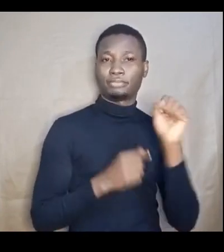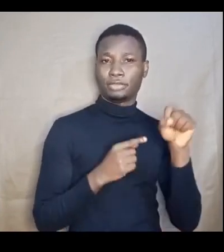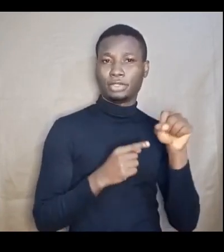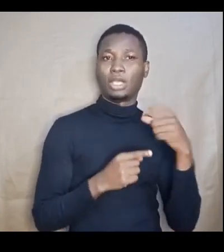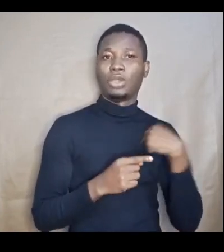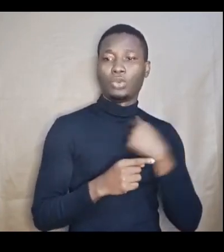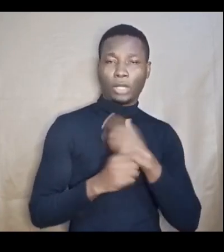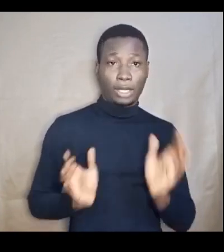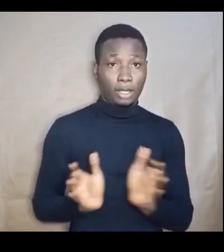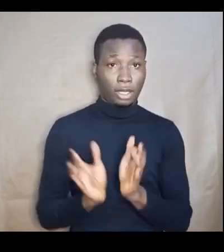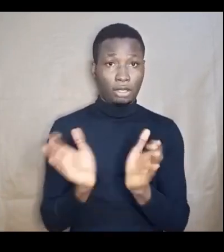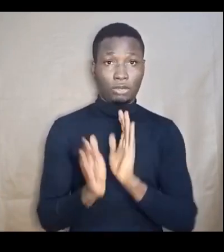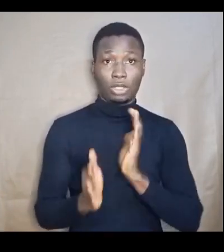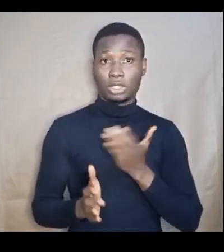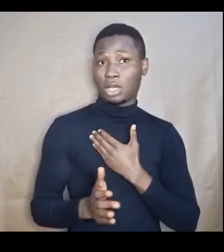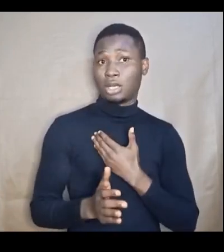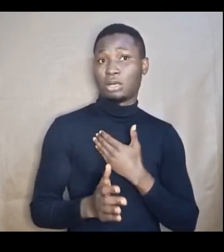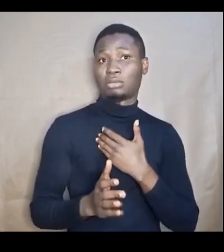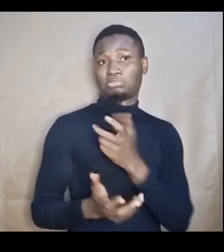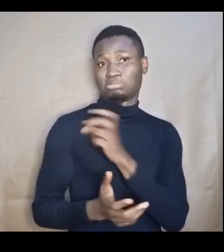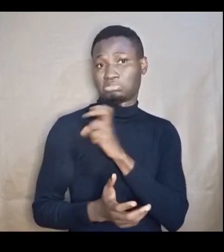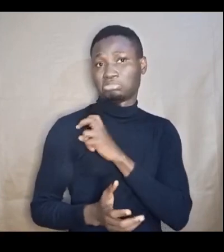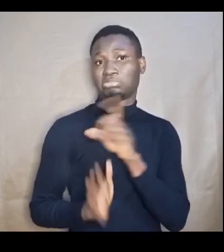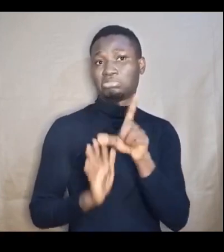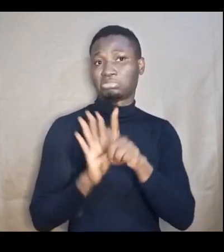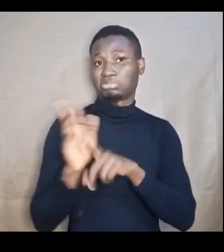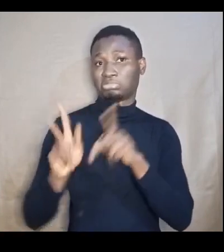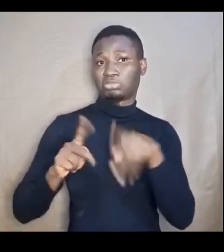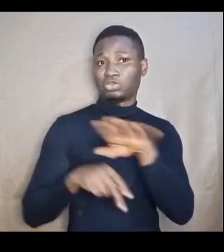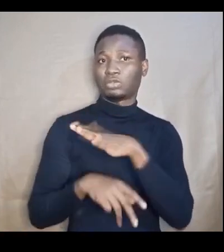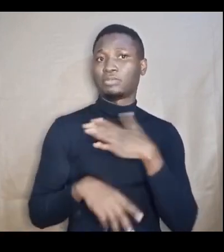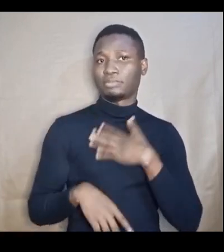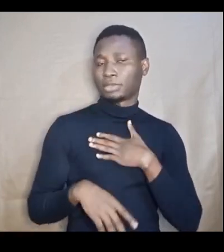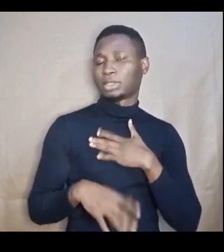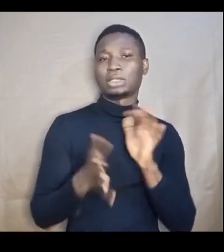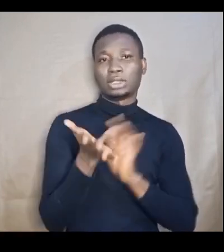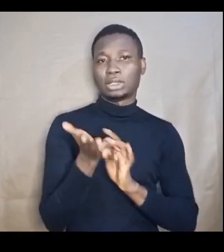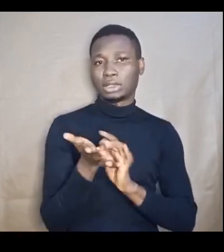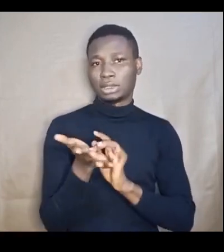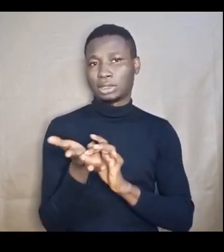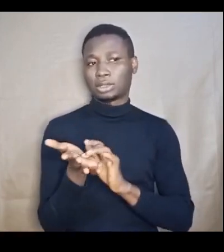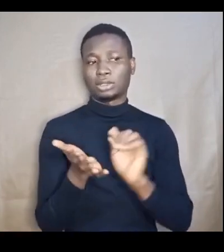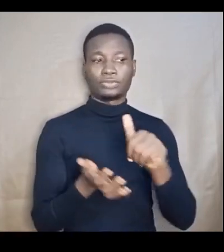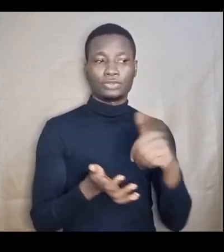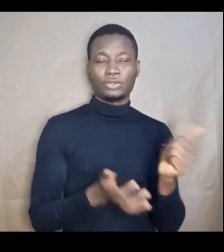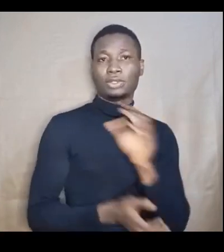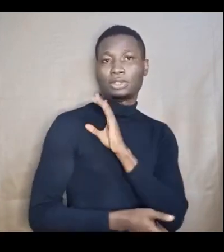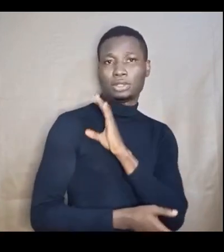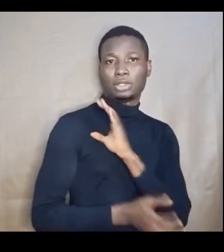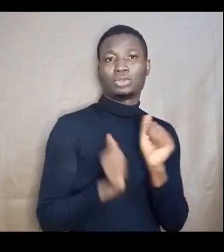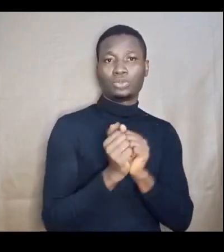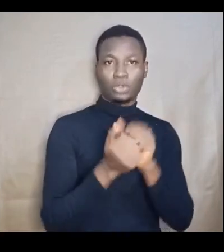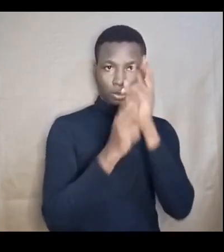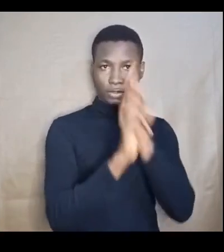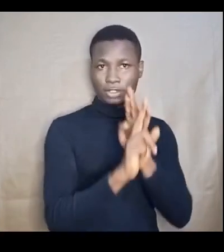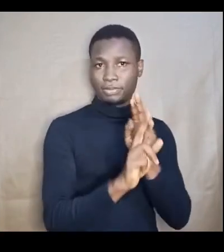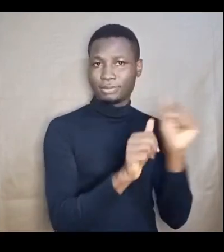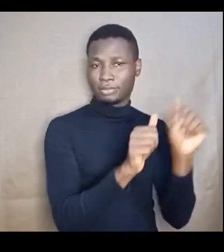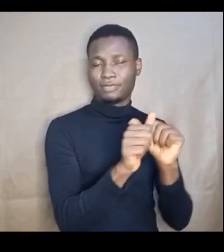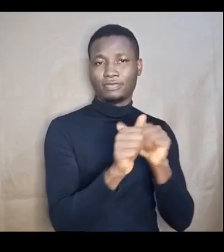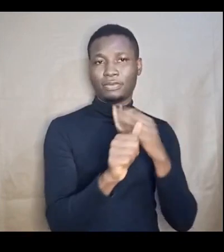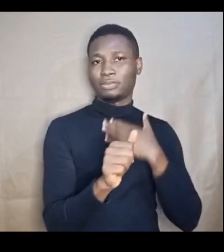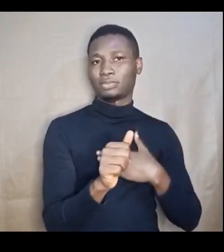enforcement agents, to the extent possible, to treat ordinary citizens with the decency that they deserve.